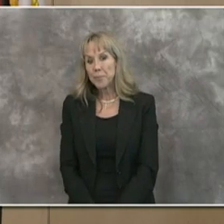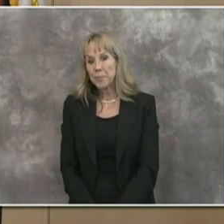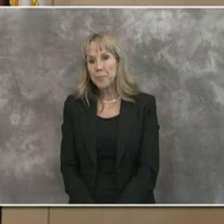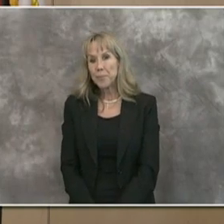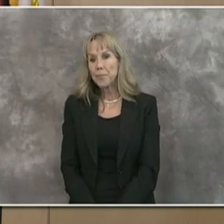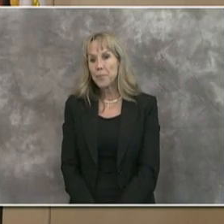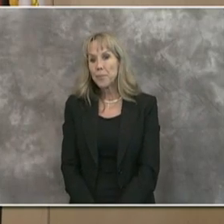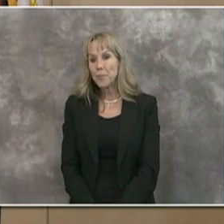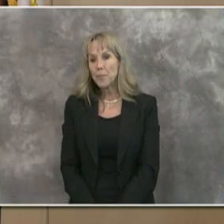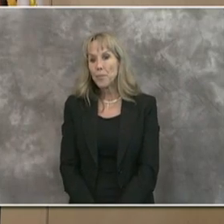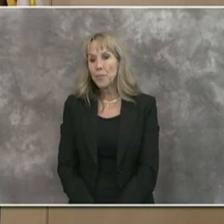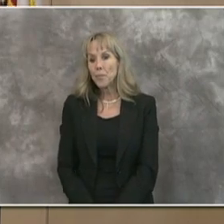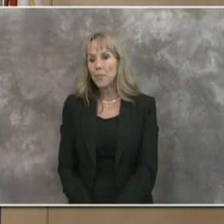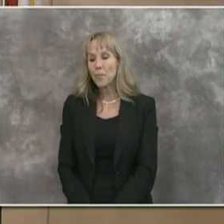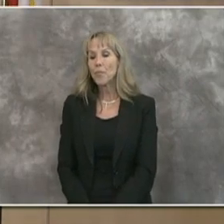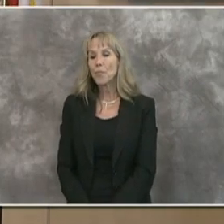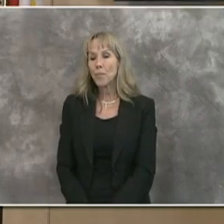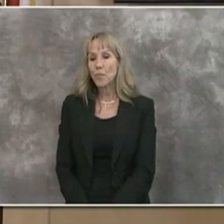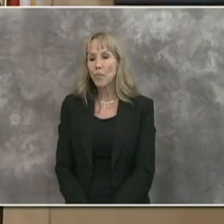Okay, thank you.